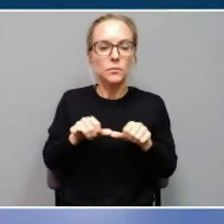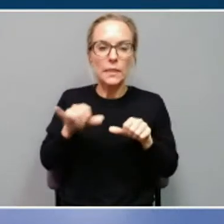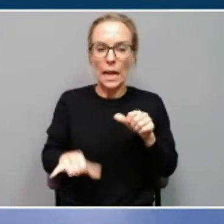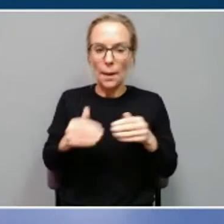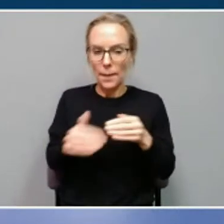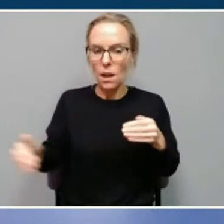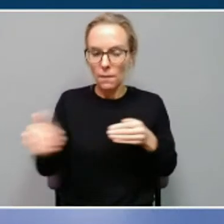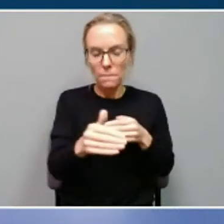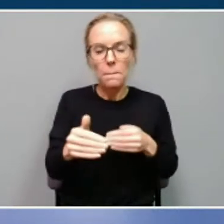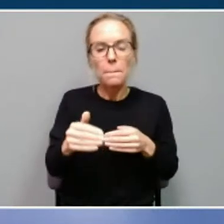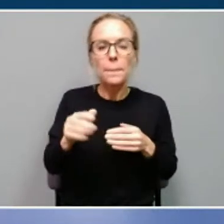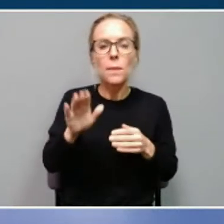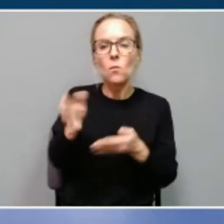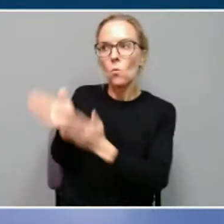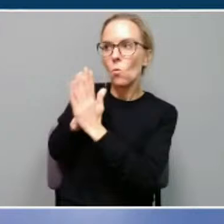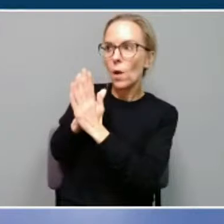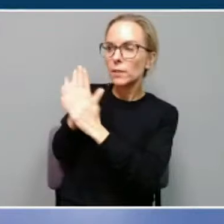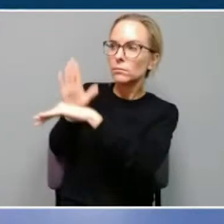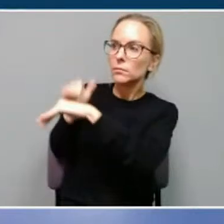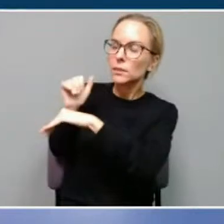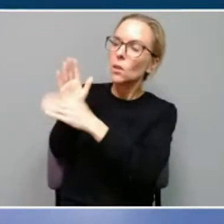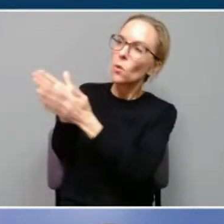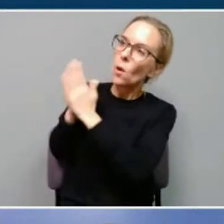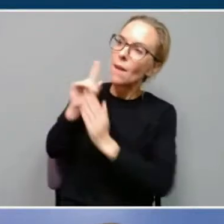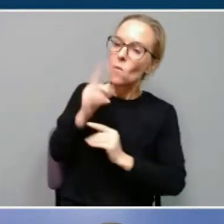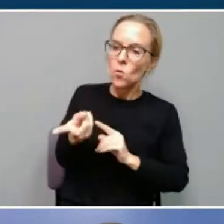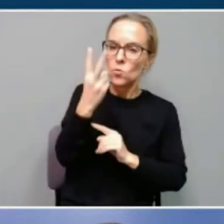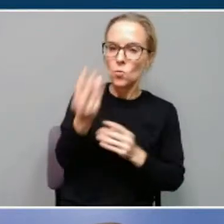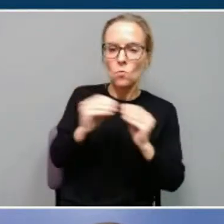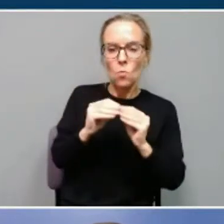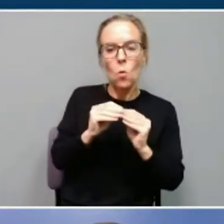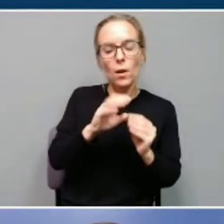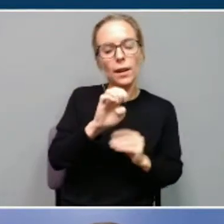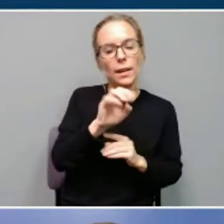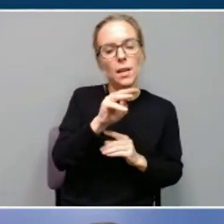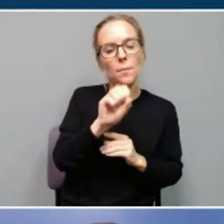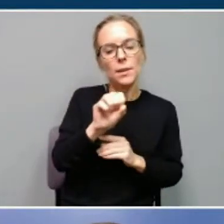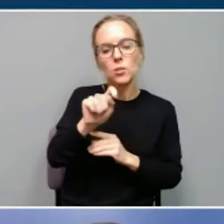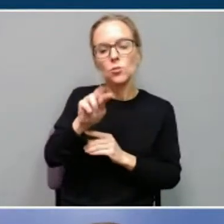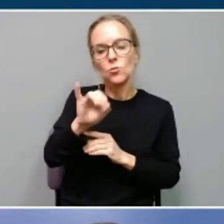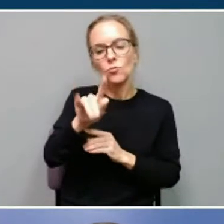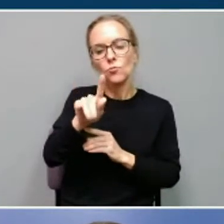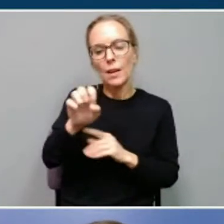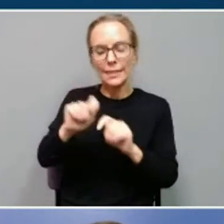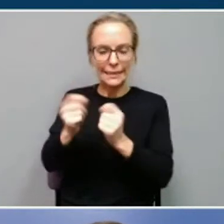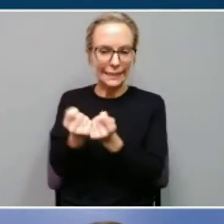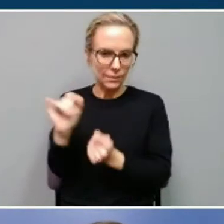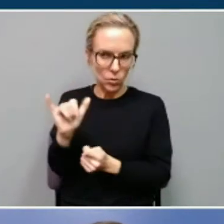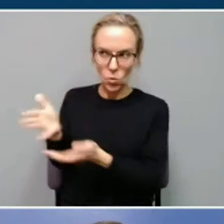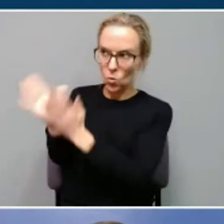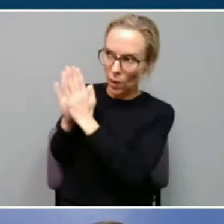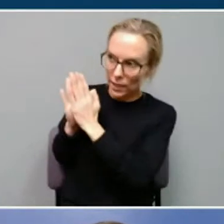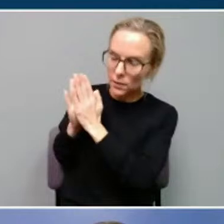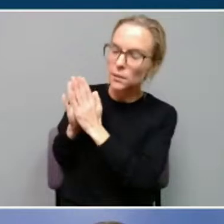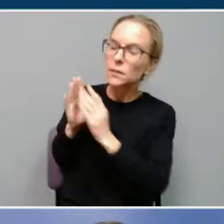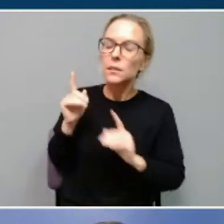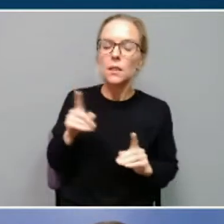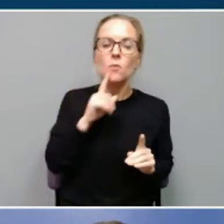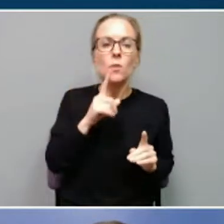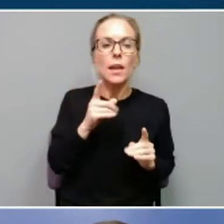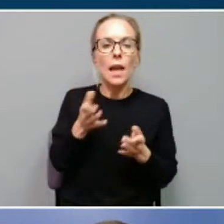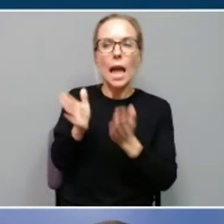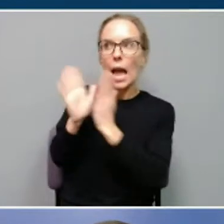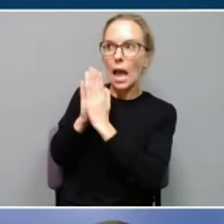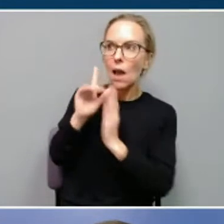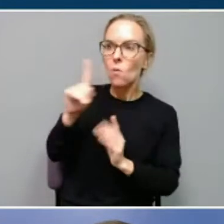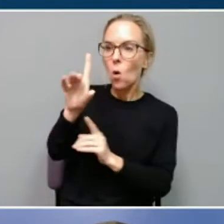more EMS strike teams as well. And then remember, we asked for up to 100